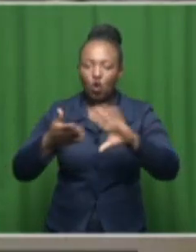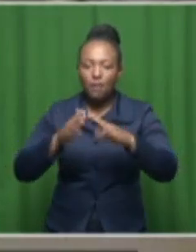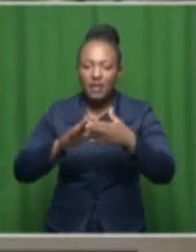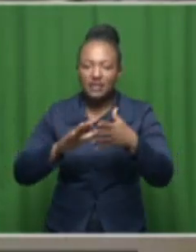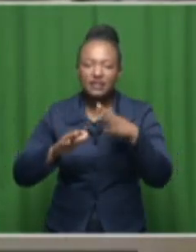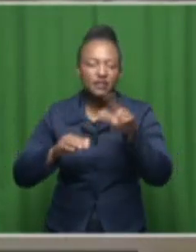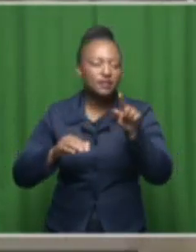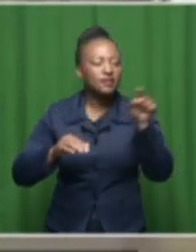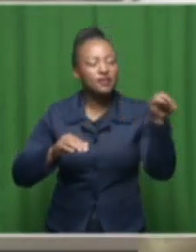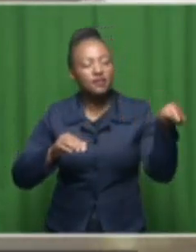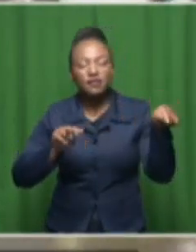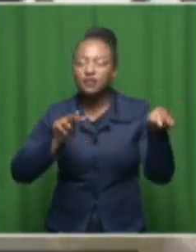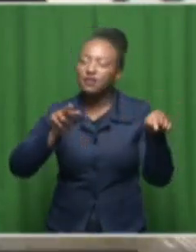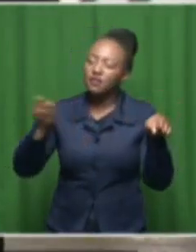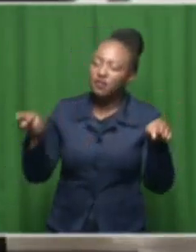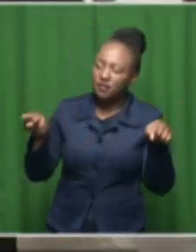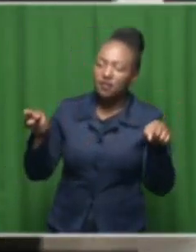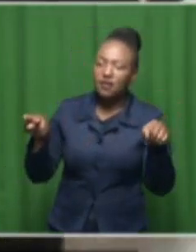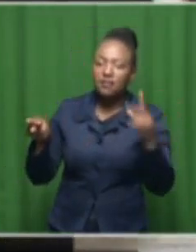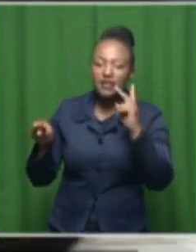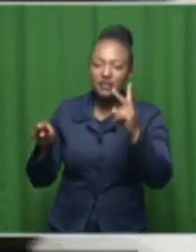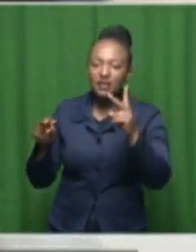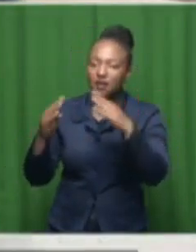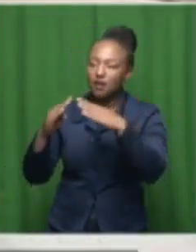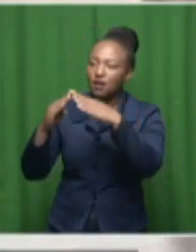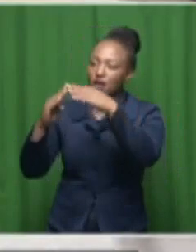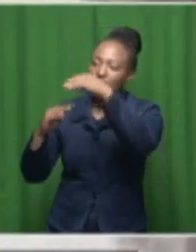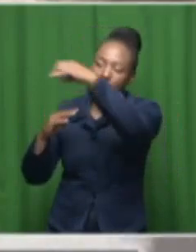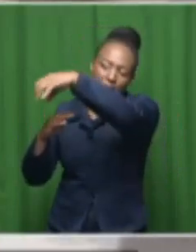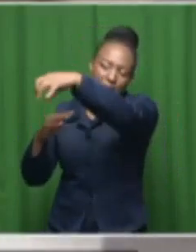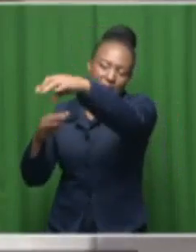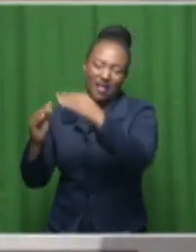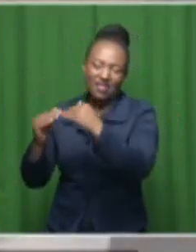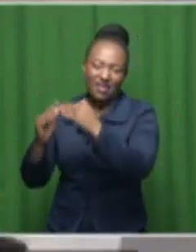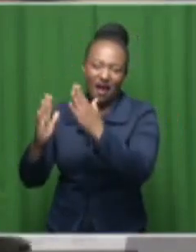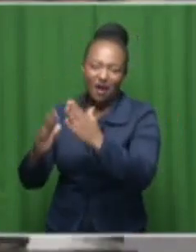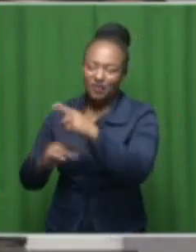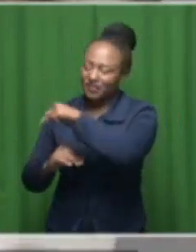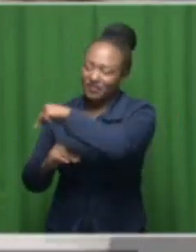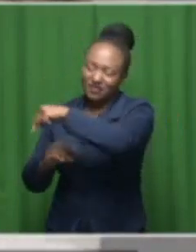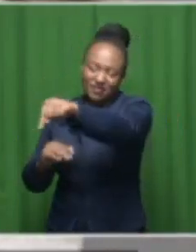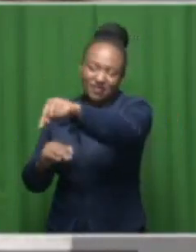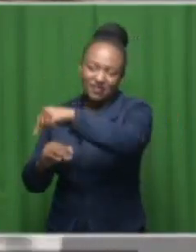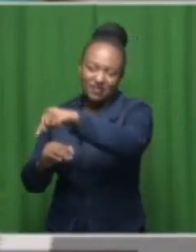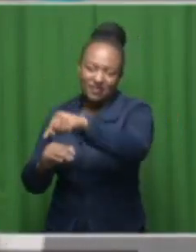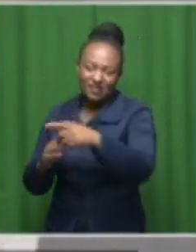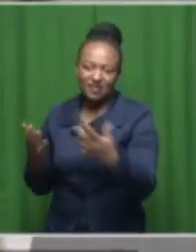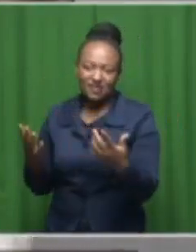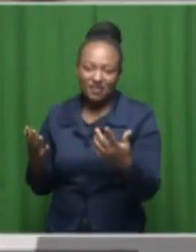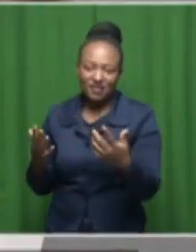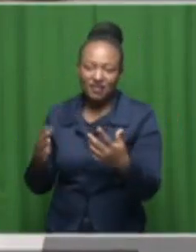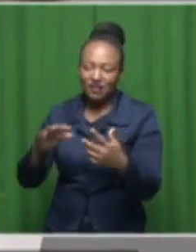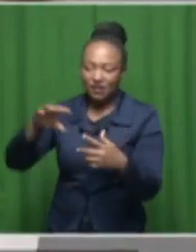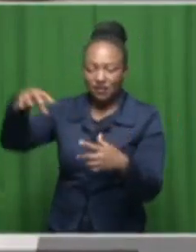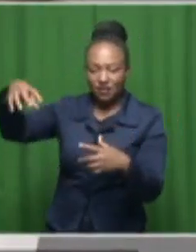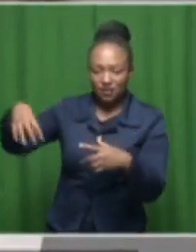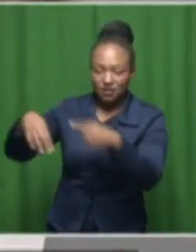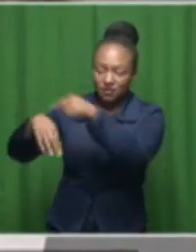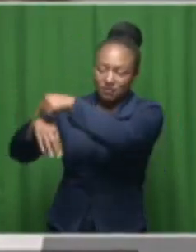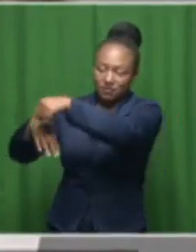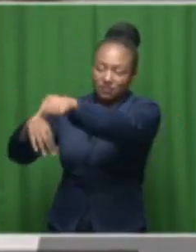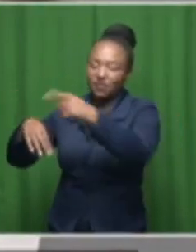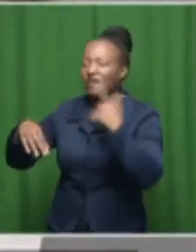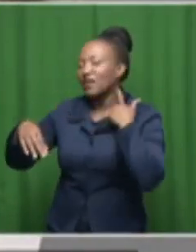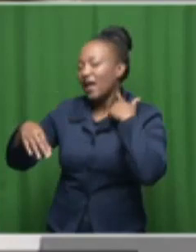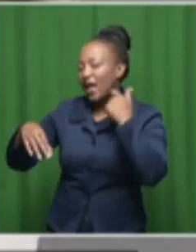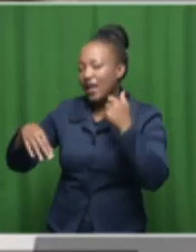to my left, I can actually see the roofs and some of the houses here in Alexandra. That's the Alexandra, Marlboro